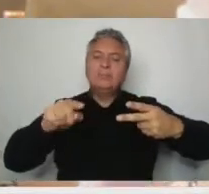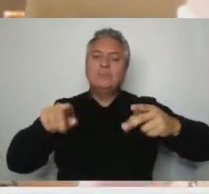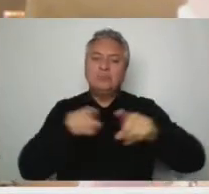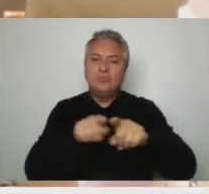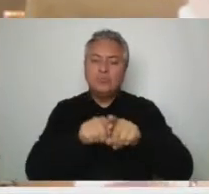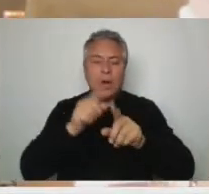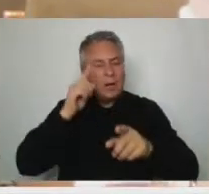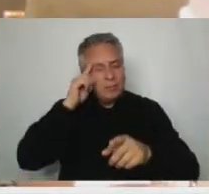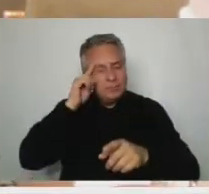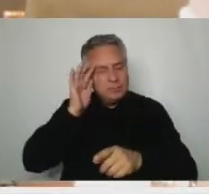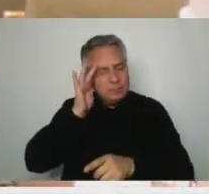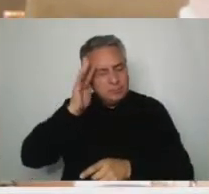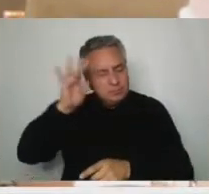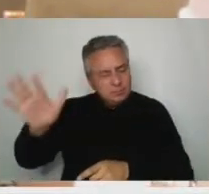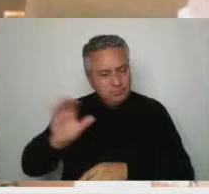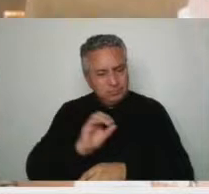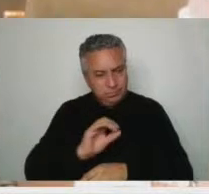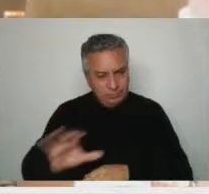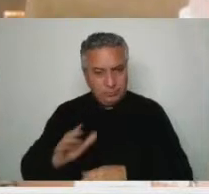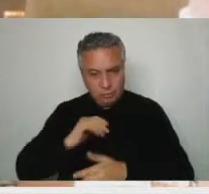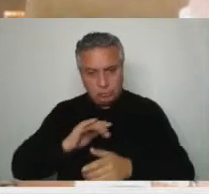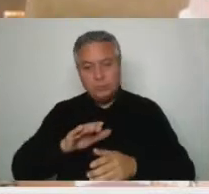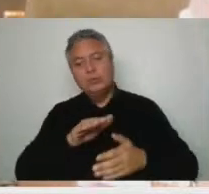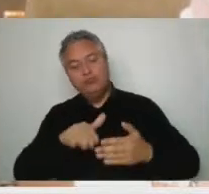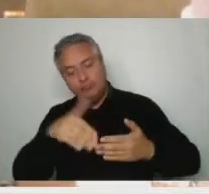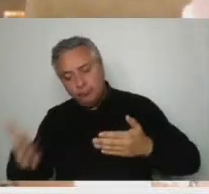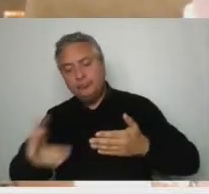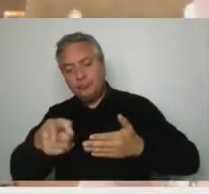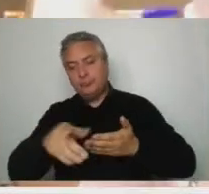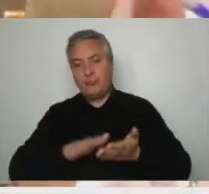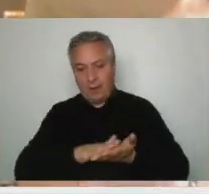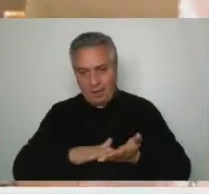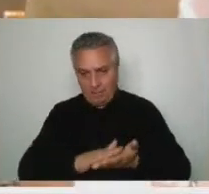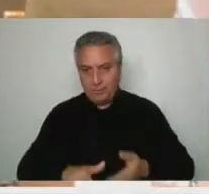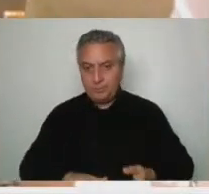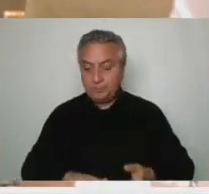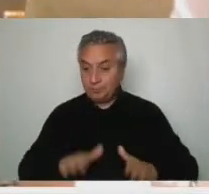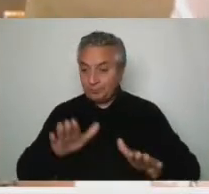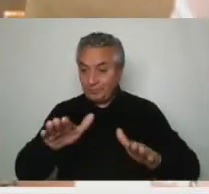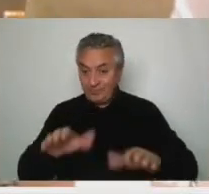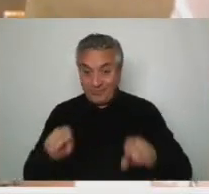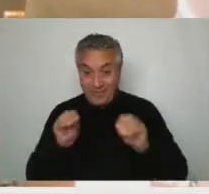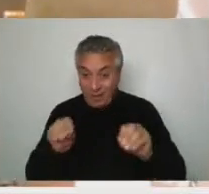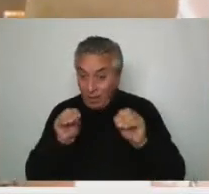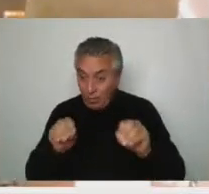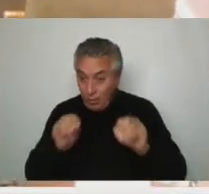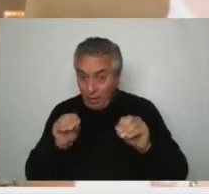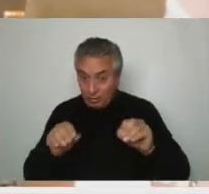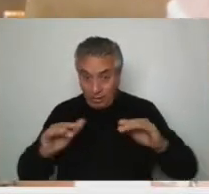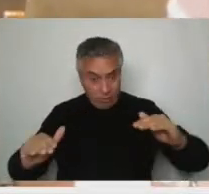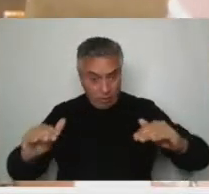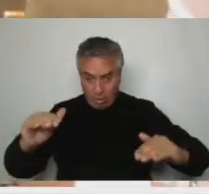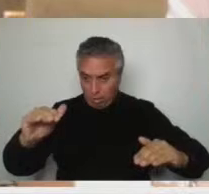complex layer of all this, and with this I will refer to segregation. Inequality in education,